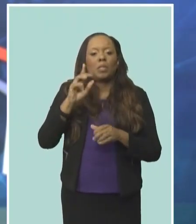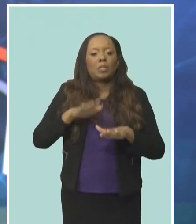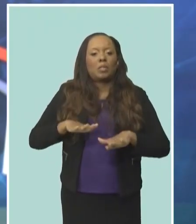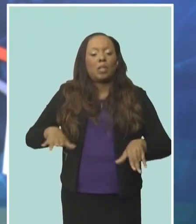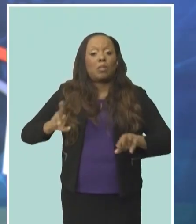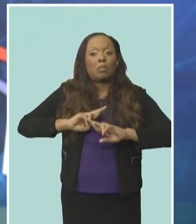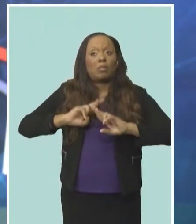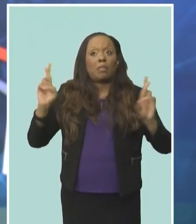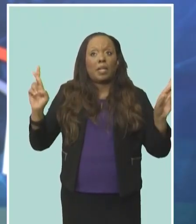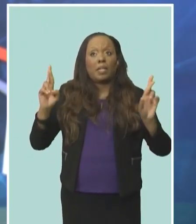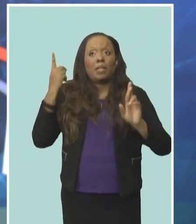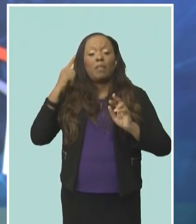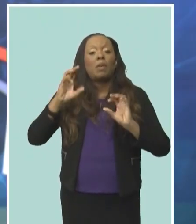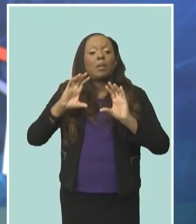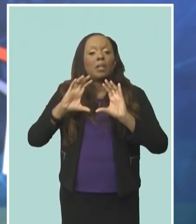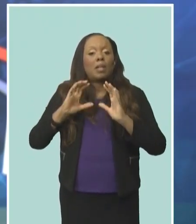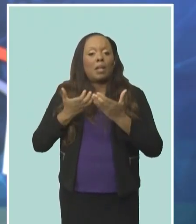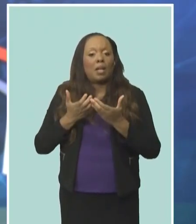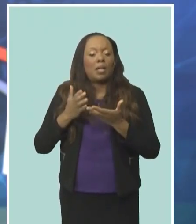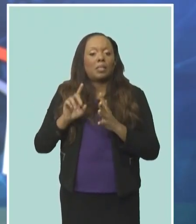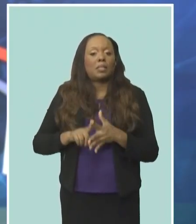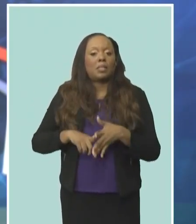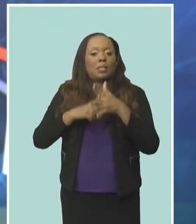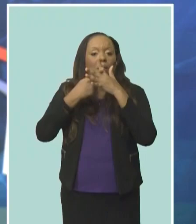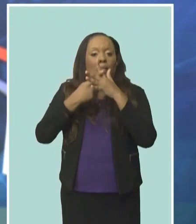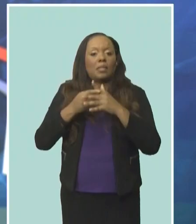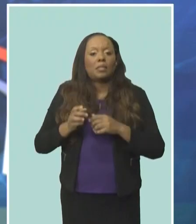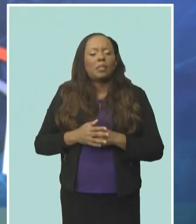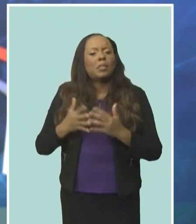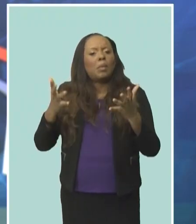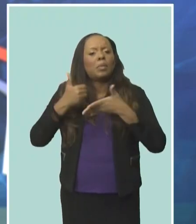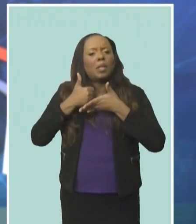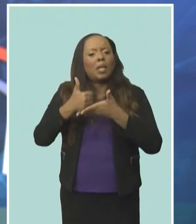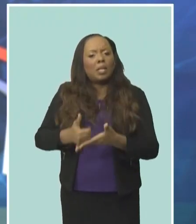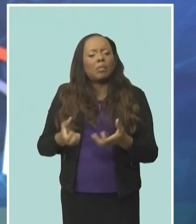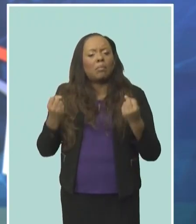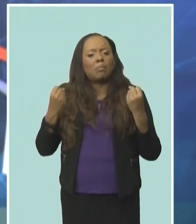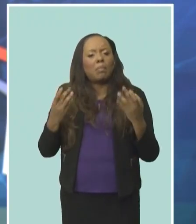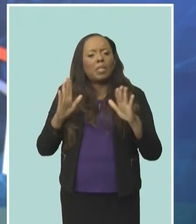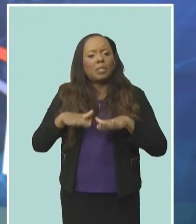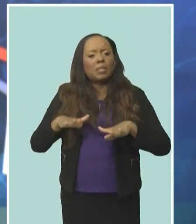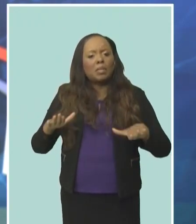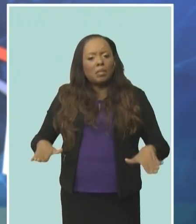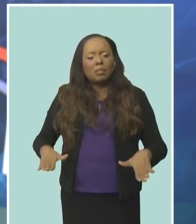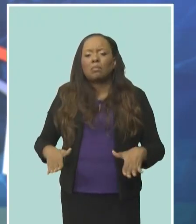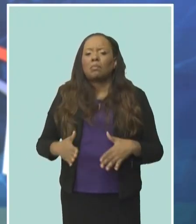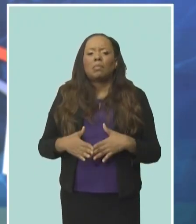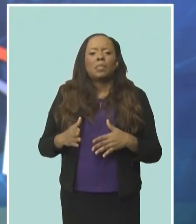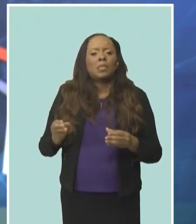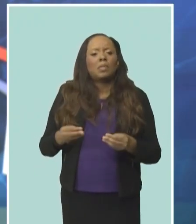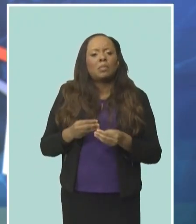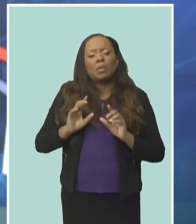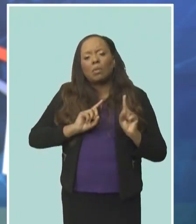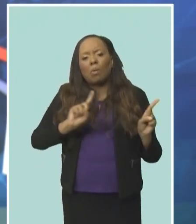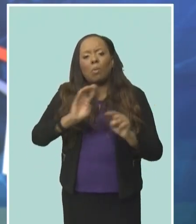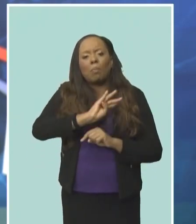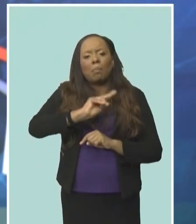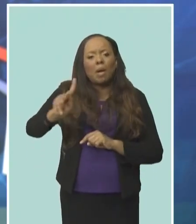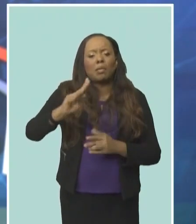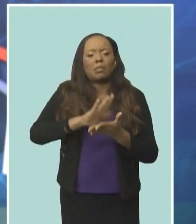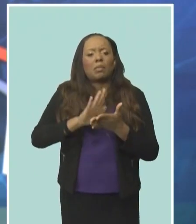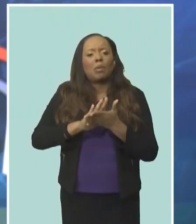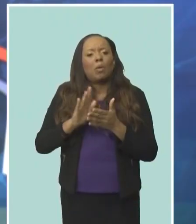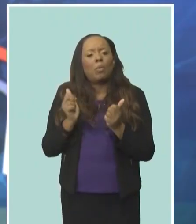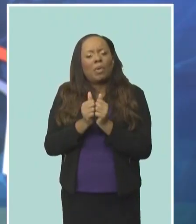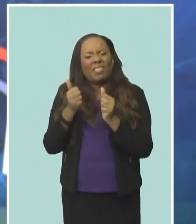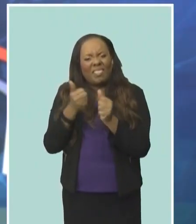classroom. She says her intention every year is to help as many children as she can head back to school fully equipped with supplies.